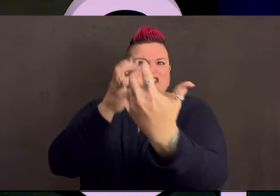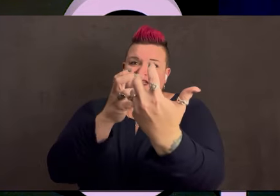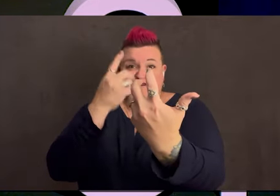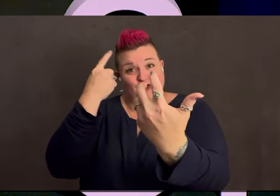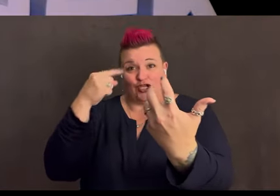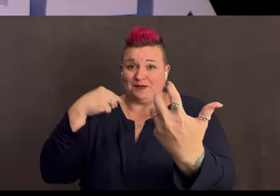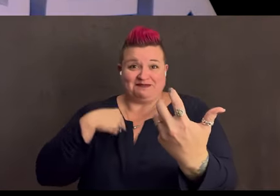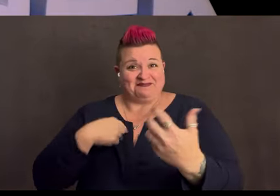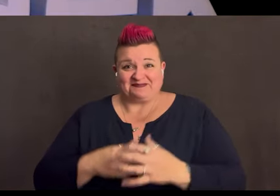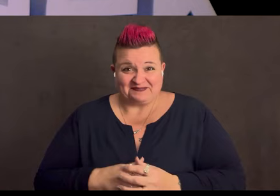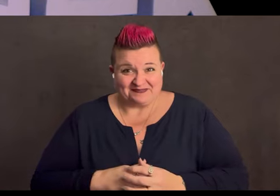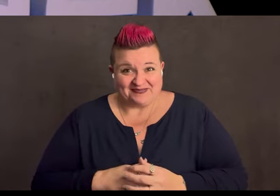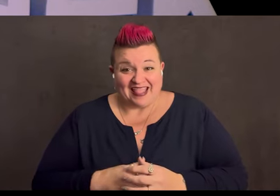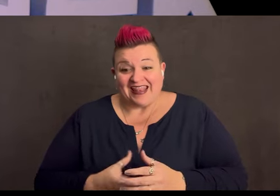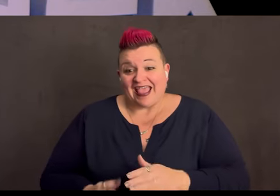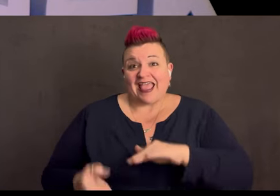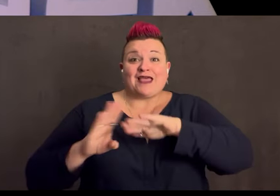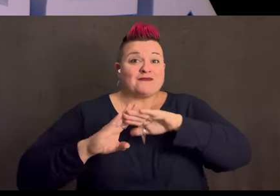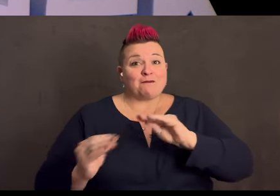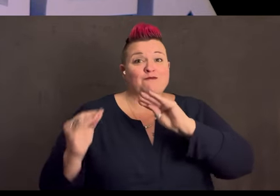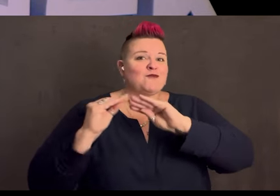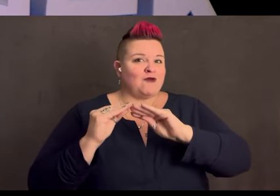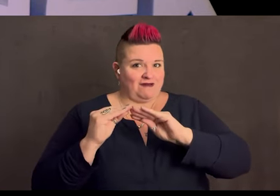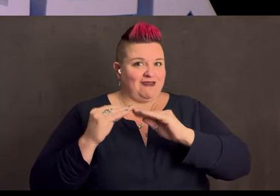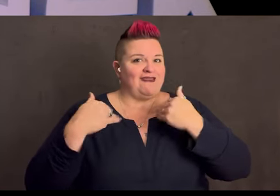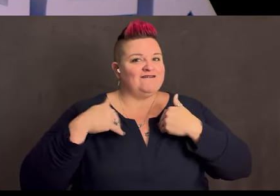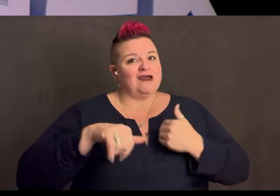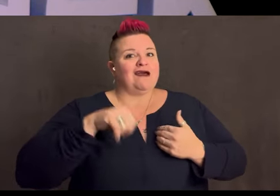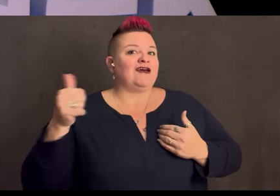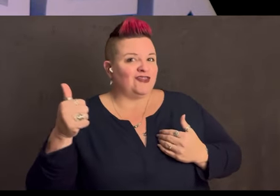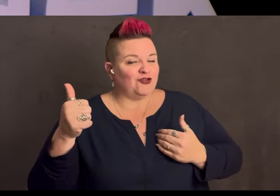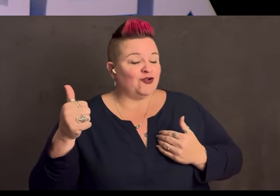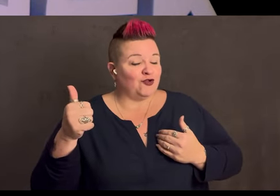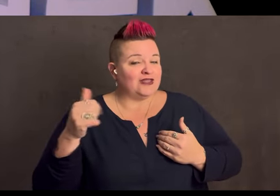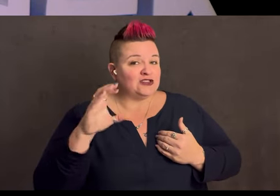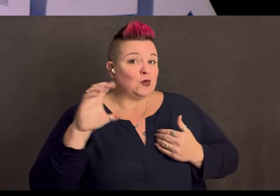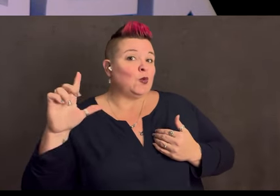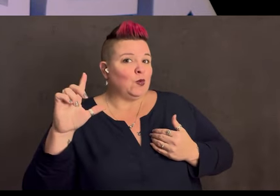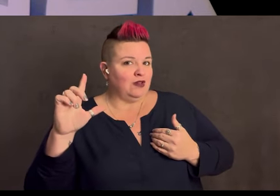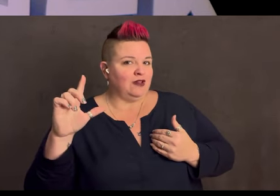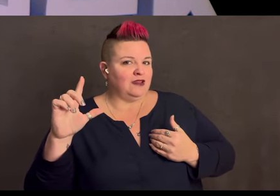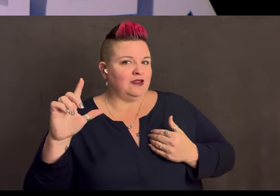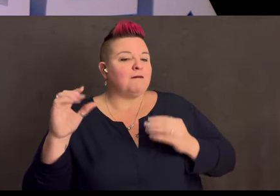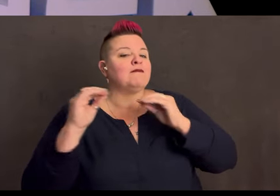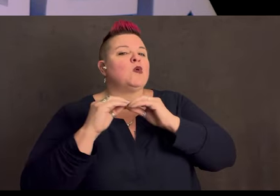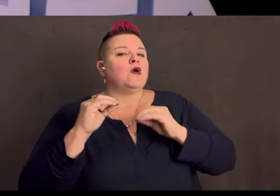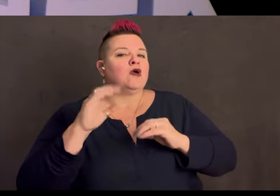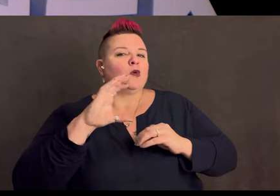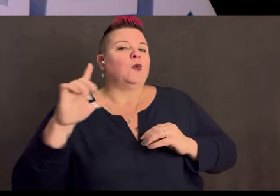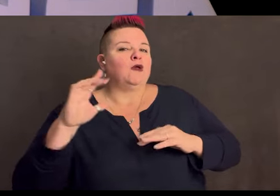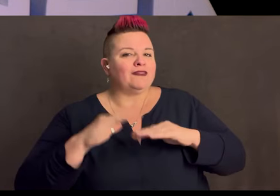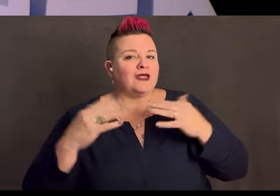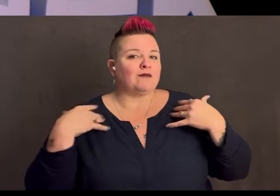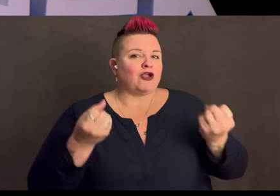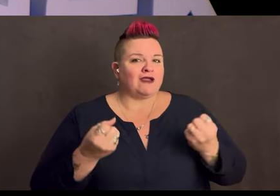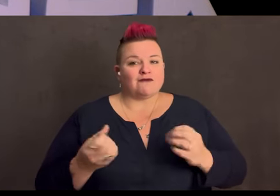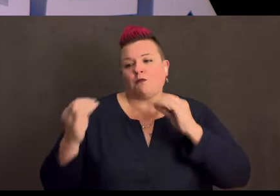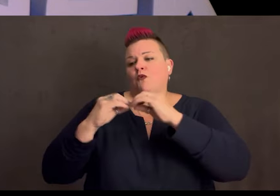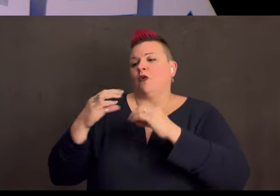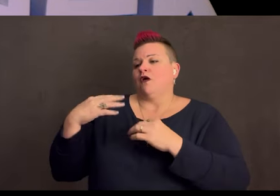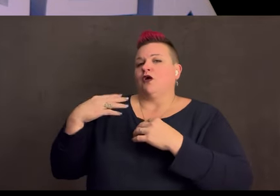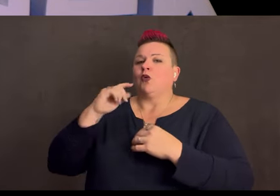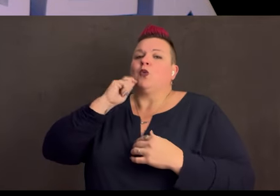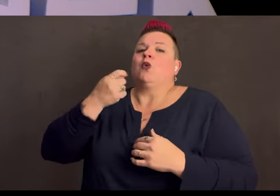her. Amplified by something I have that's cooler than bravery, and that's better than